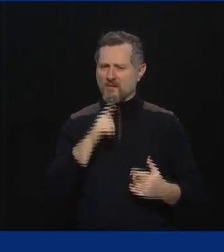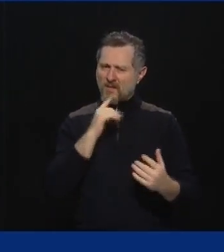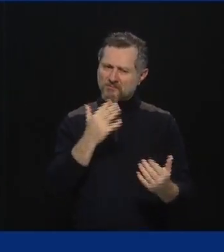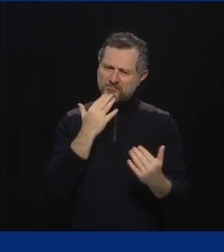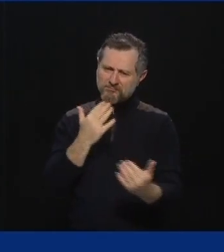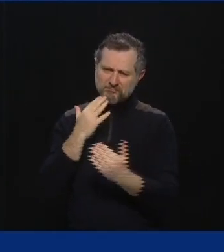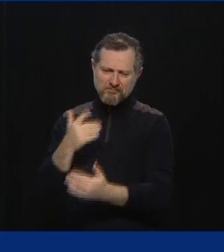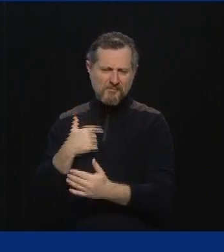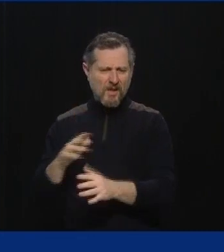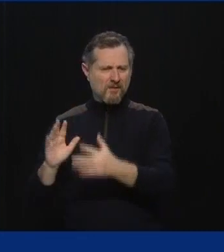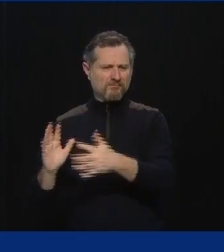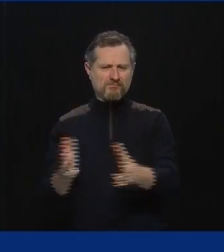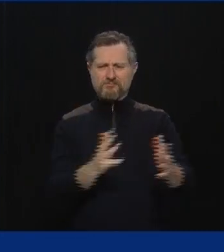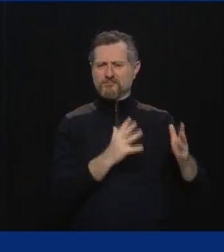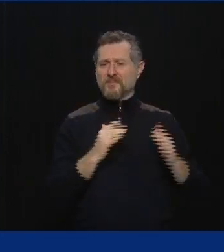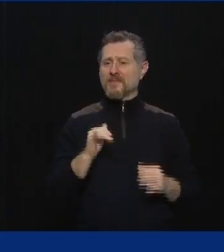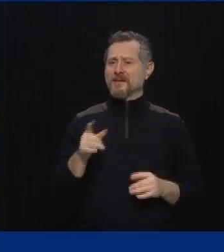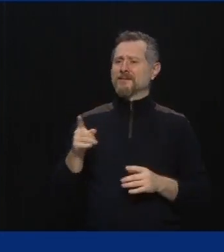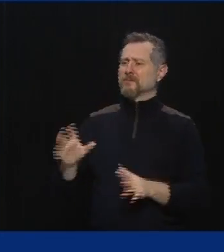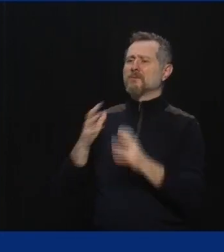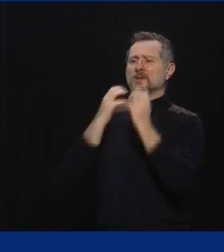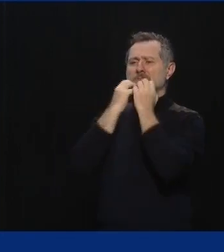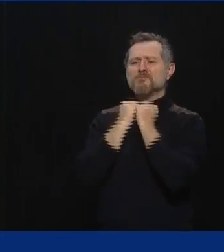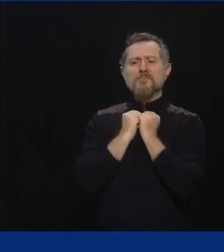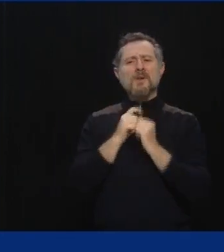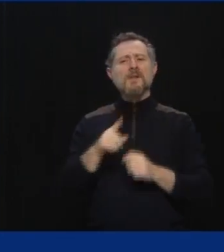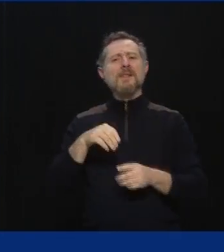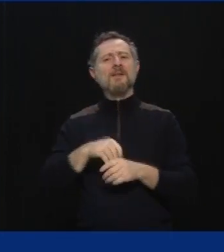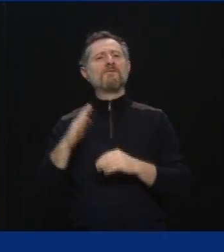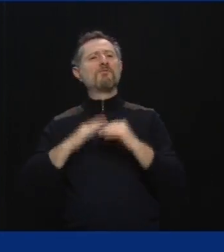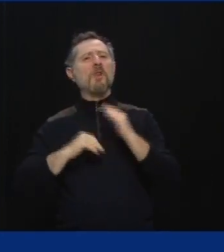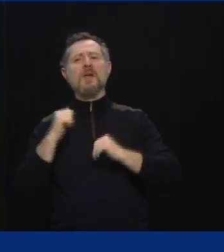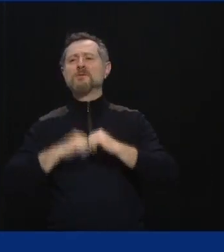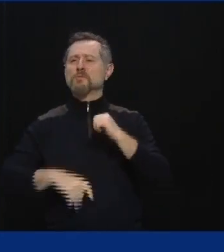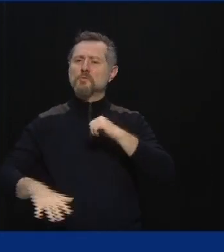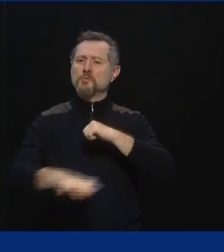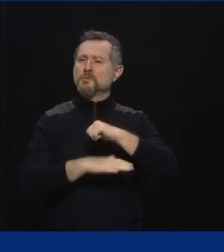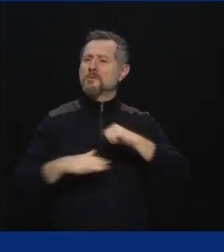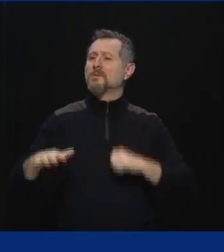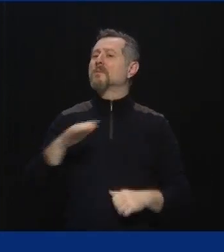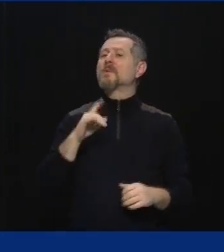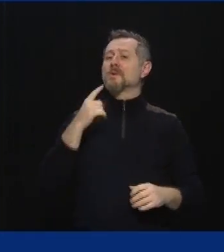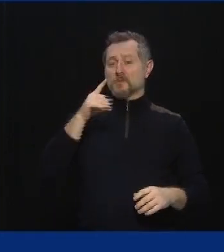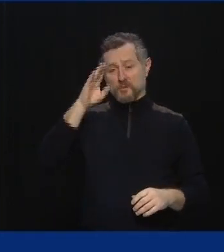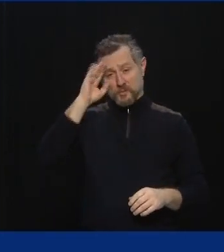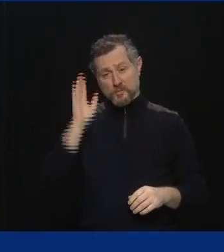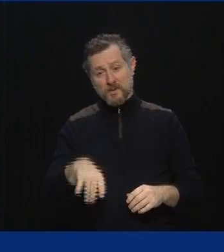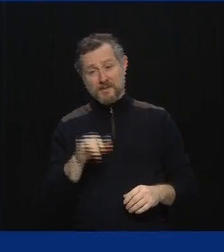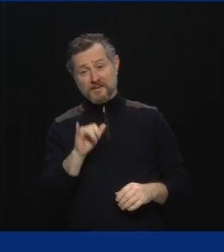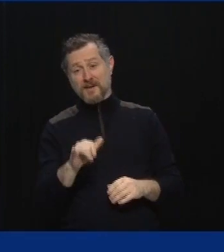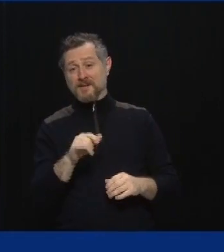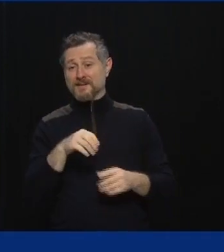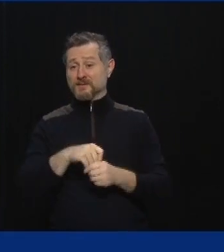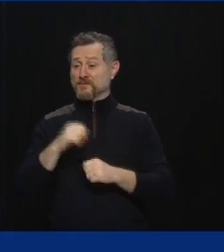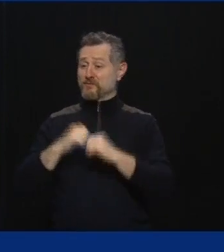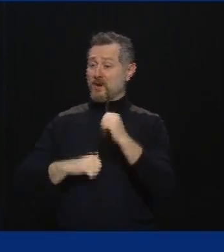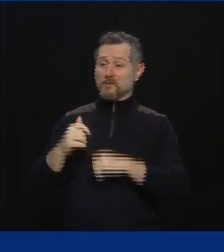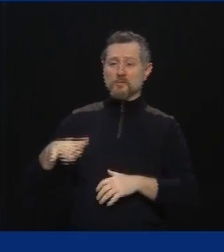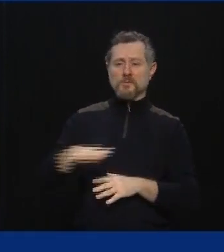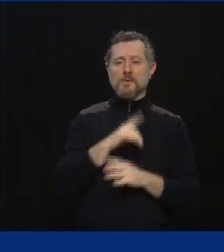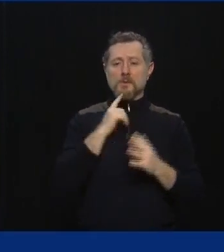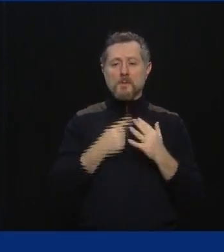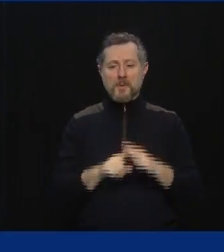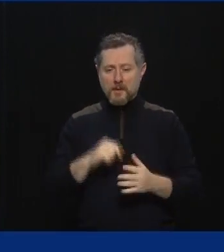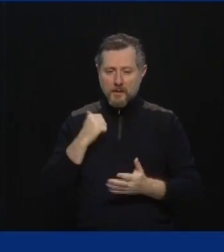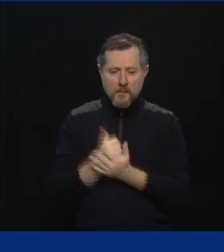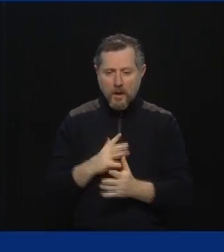are believing in infrastructure the way we always have here in New York. They know that this is the catalyst. This is our opportunity to help lift people out of